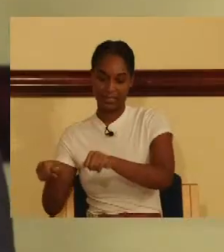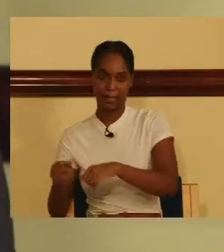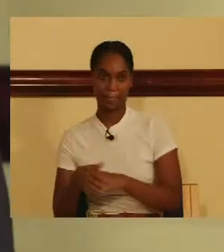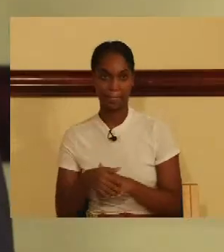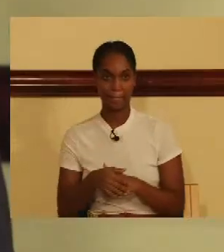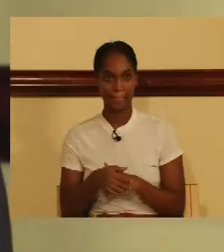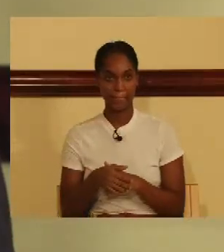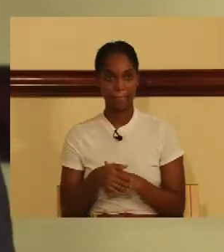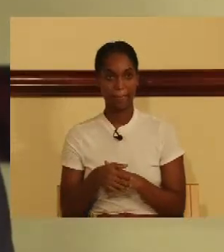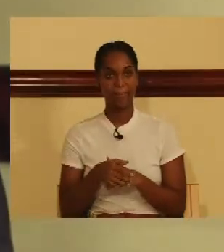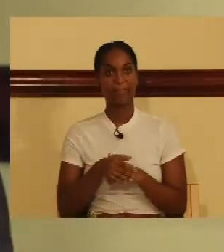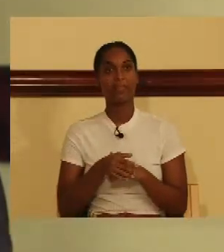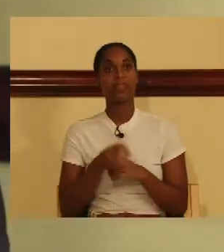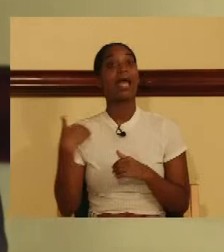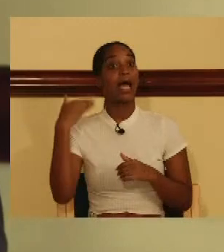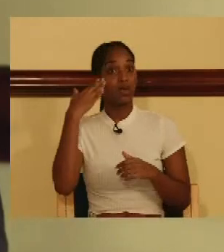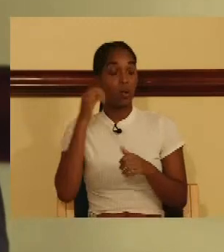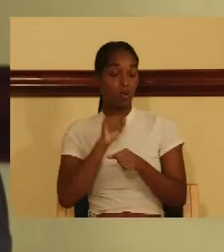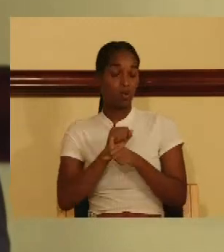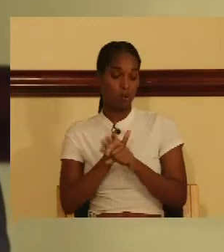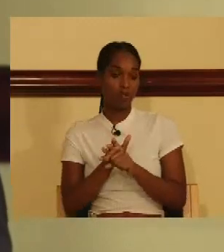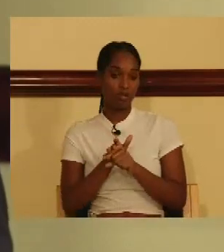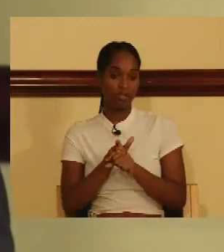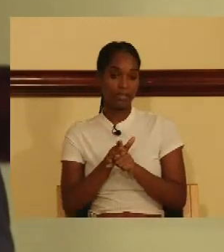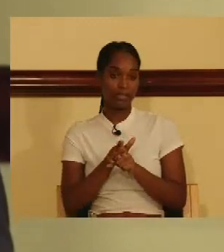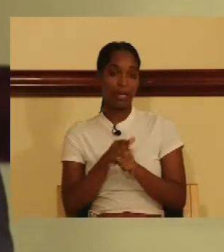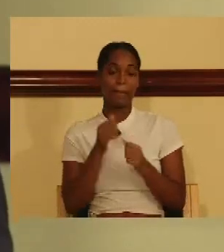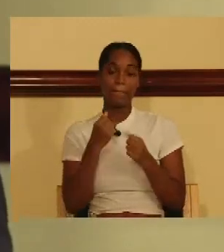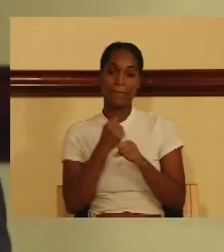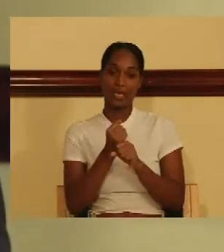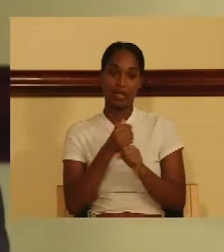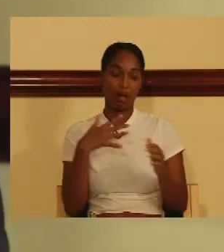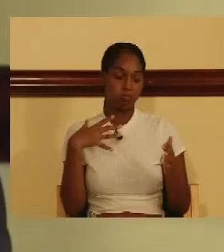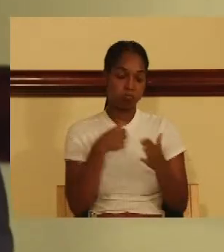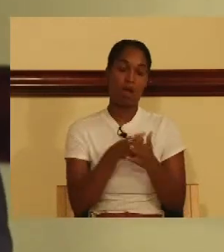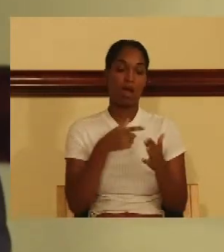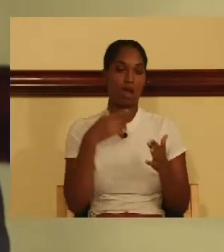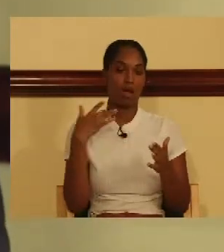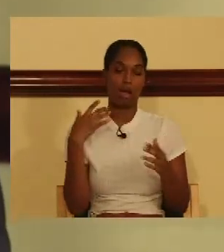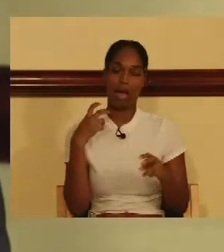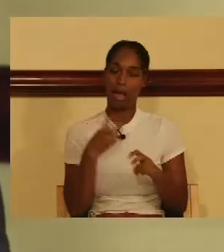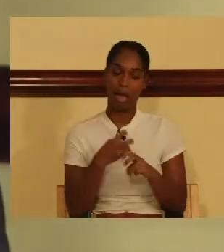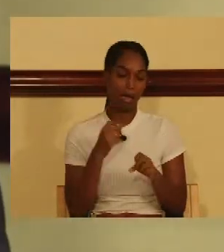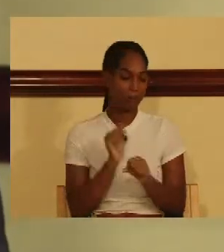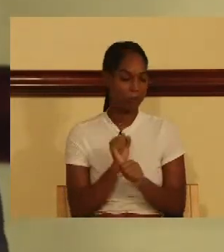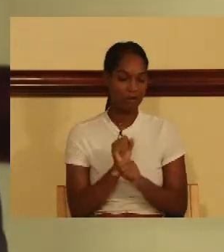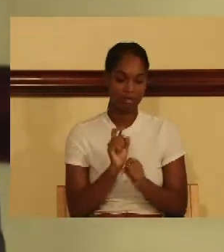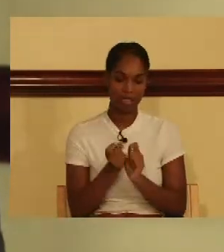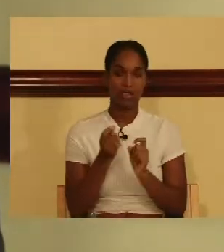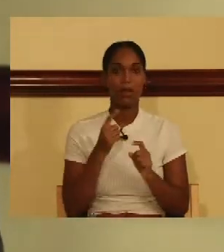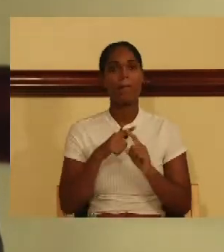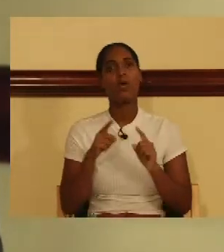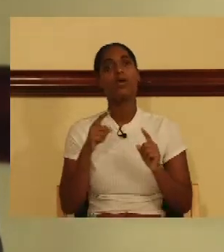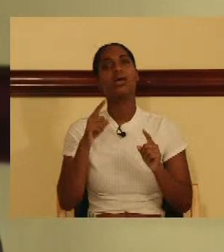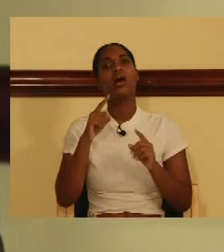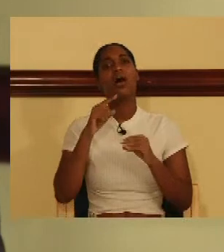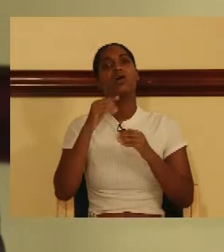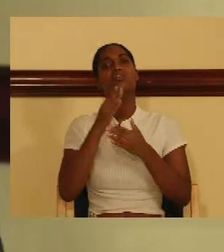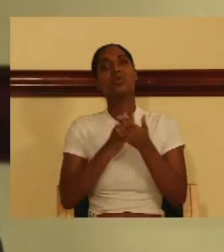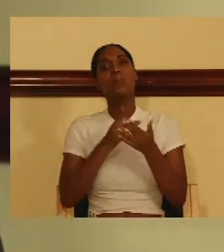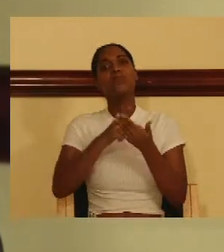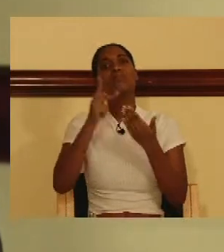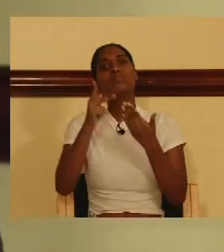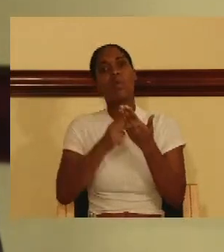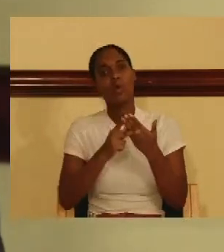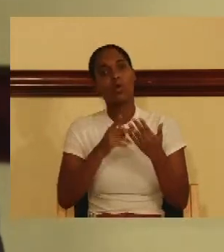you do, and I know COVID-19 has possibly made your work even more difficult. But talk to me about some of those targeted programs now, especially in light